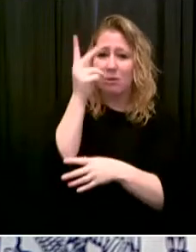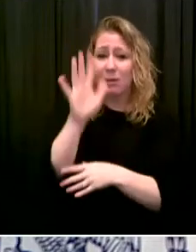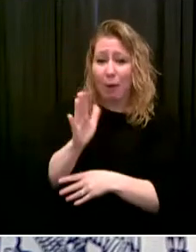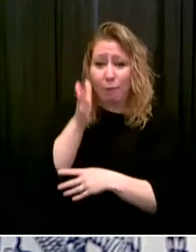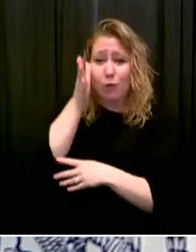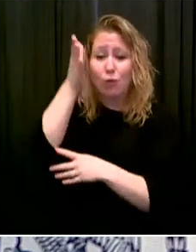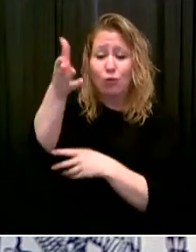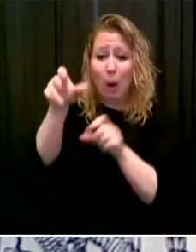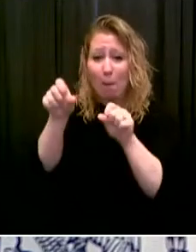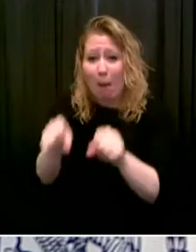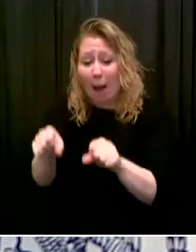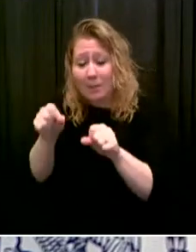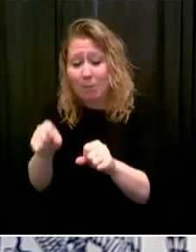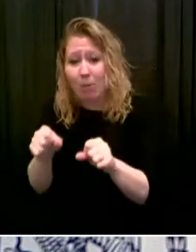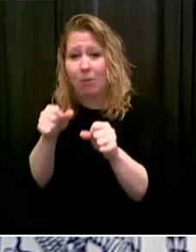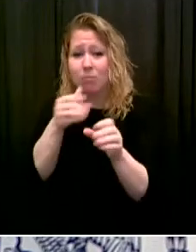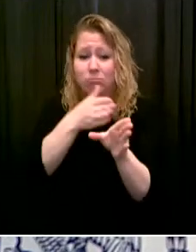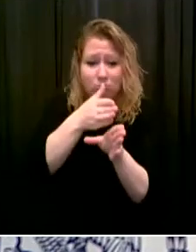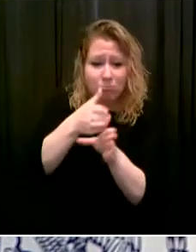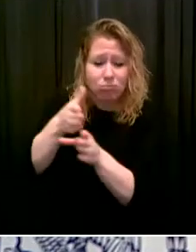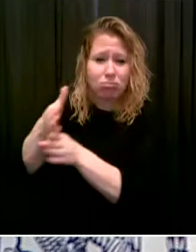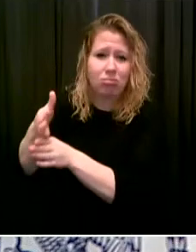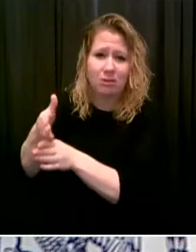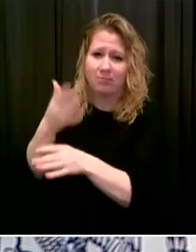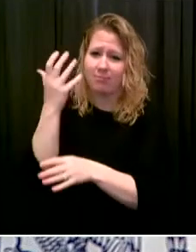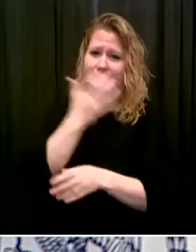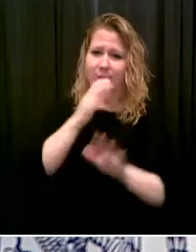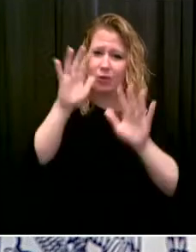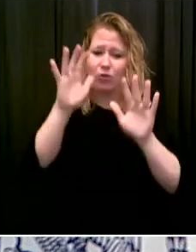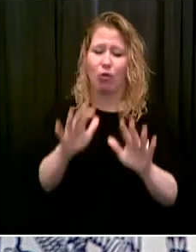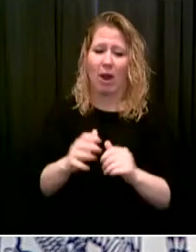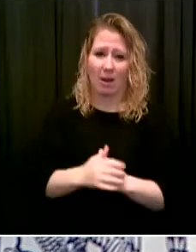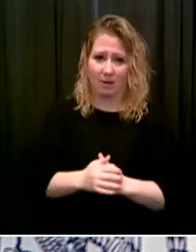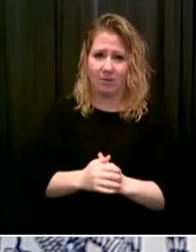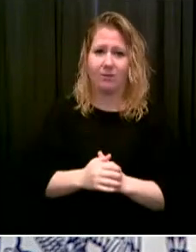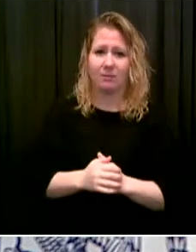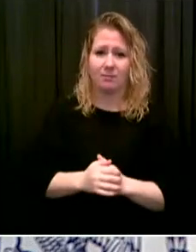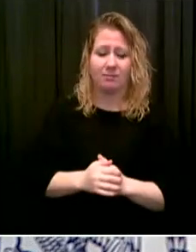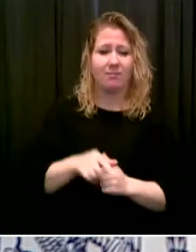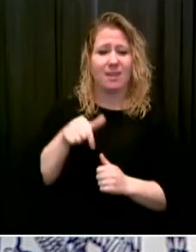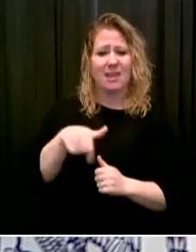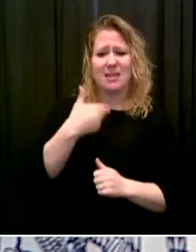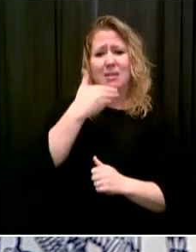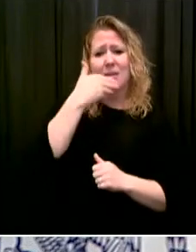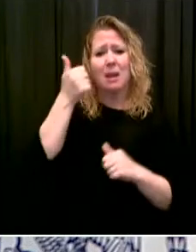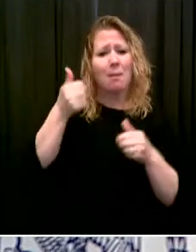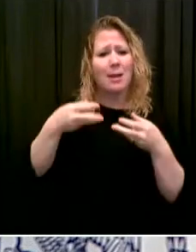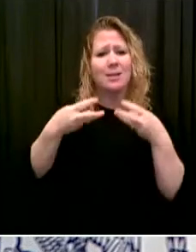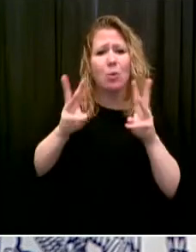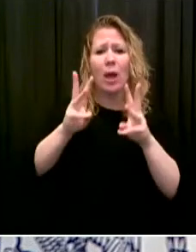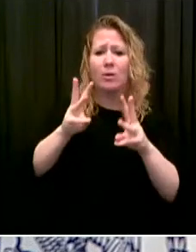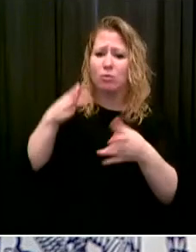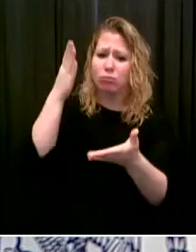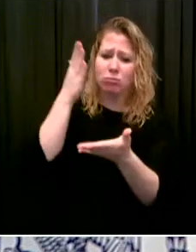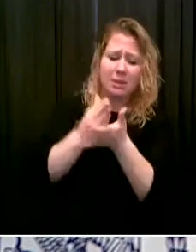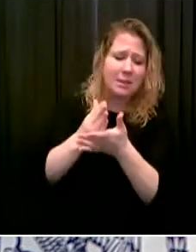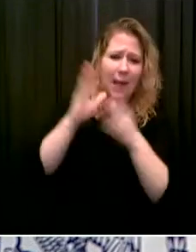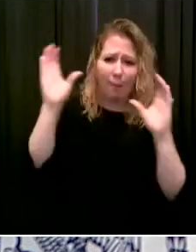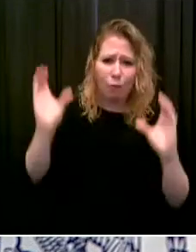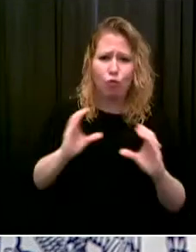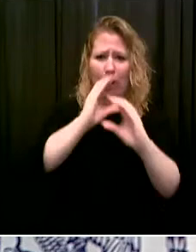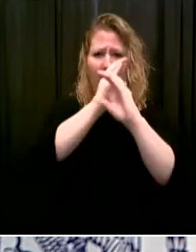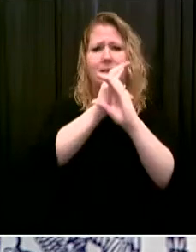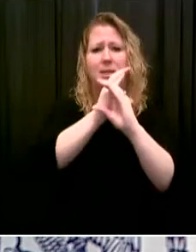better way to avert problems and crisis than to reach a young person and actually show them their positive potential? I think it's